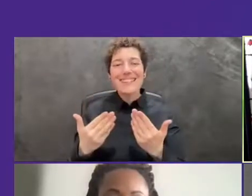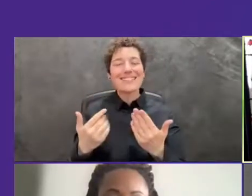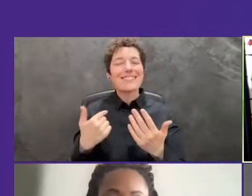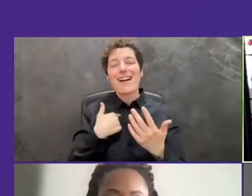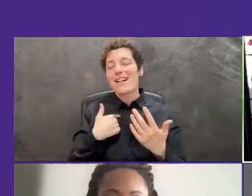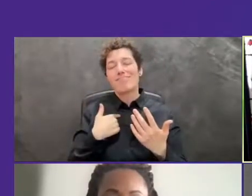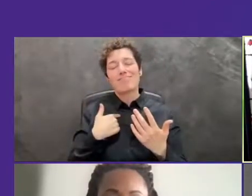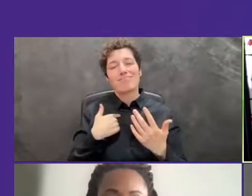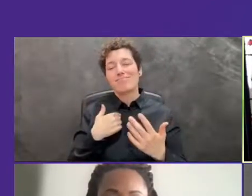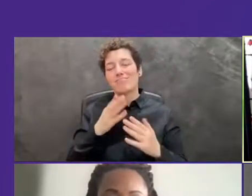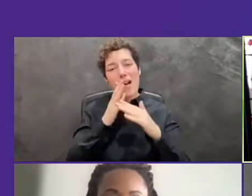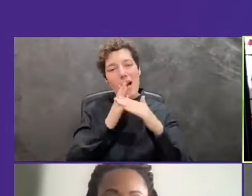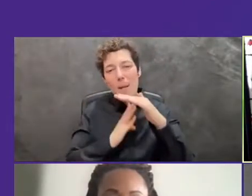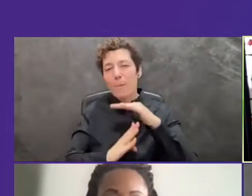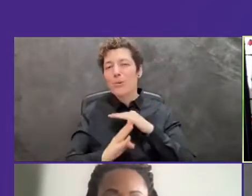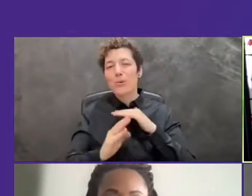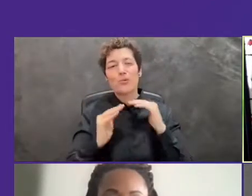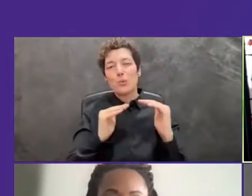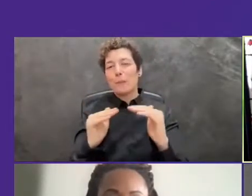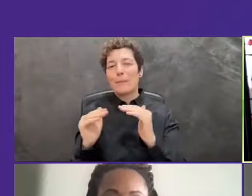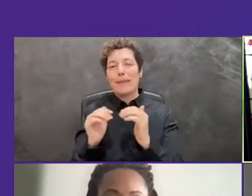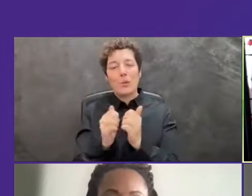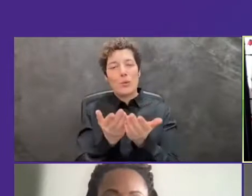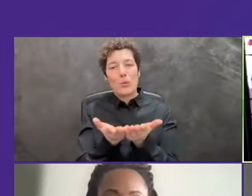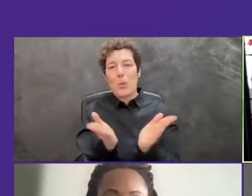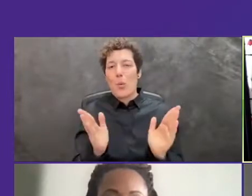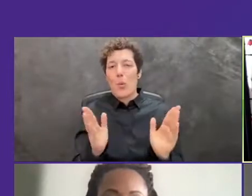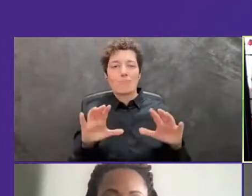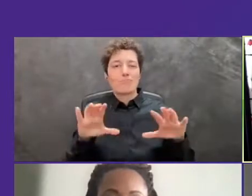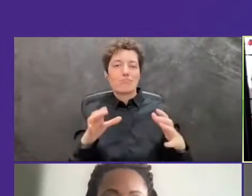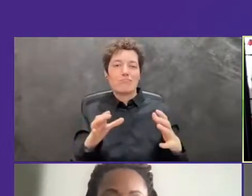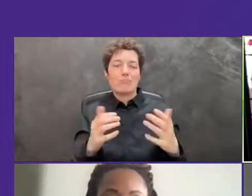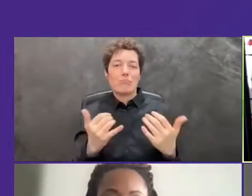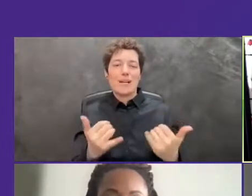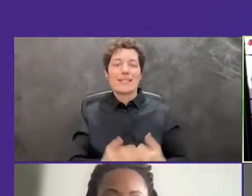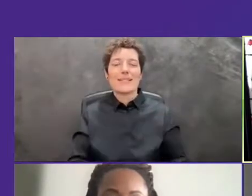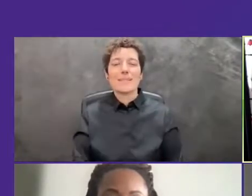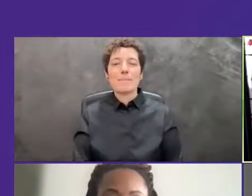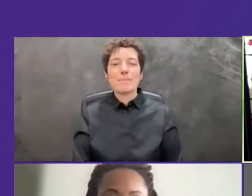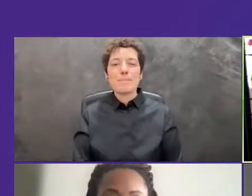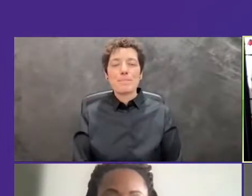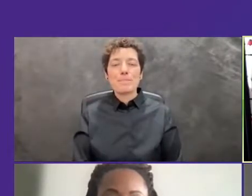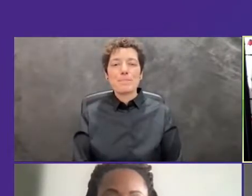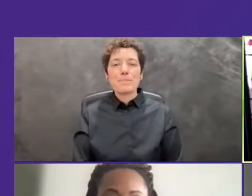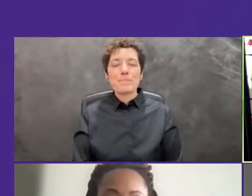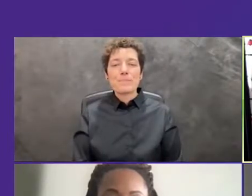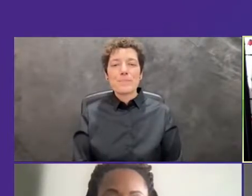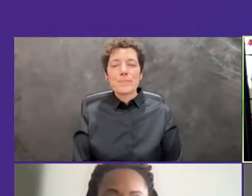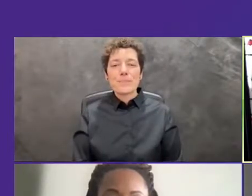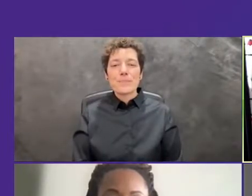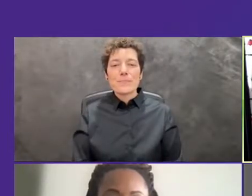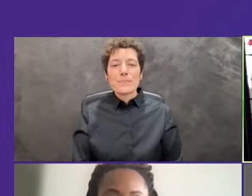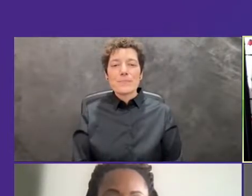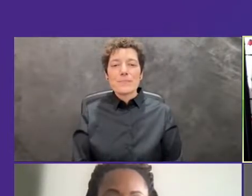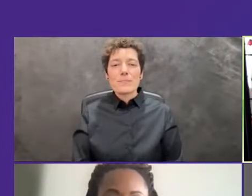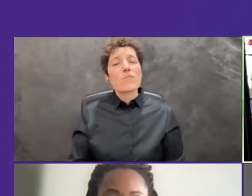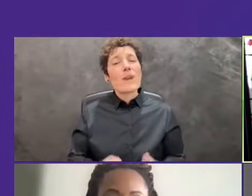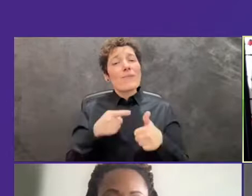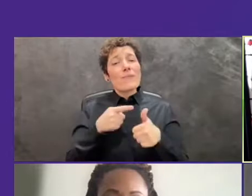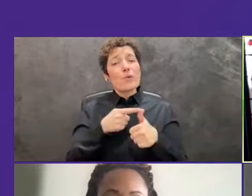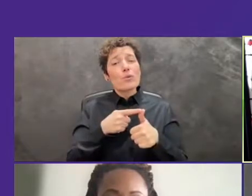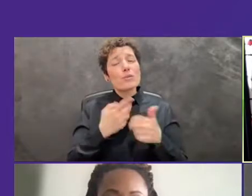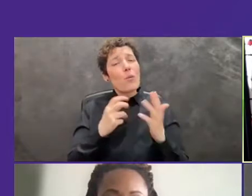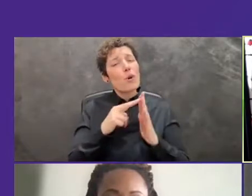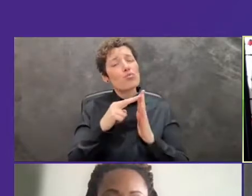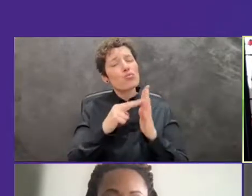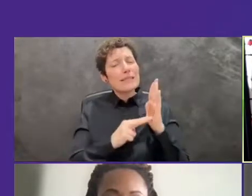so, so humbled to be in your presence. Before we dive into the conversation, I'll read a little bit something